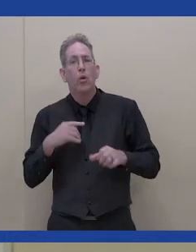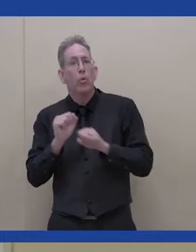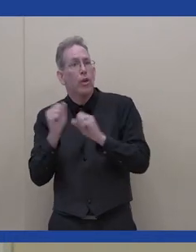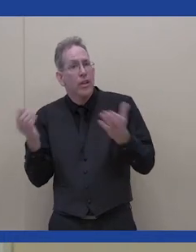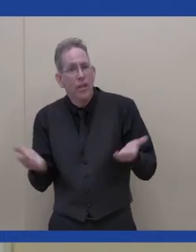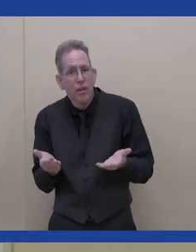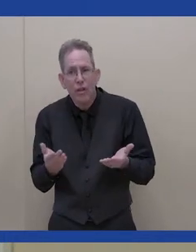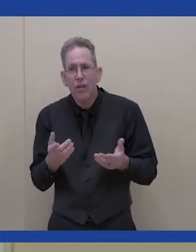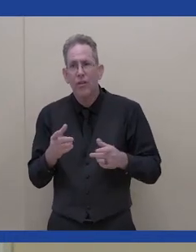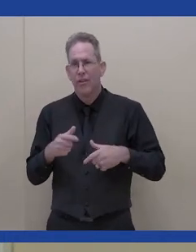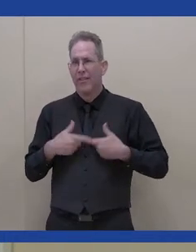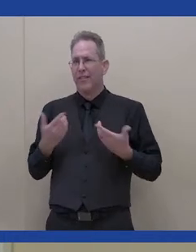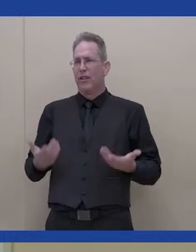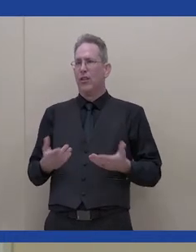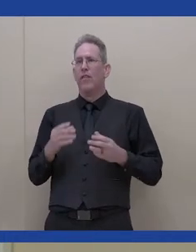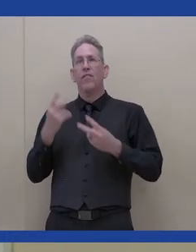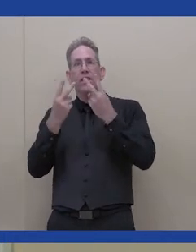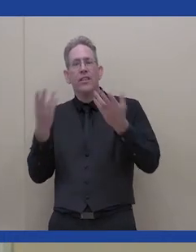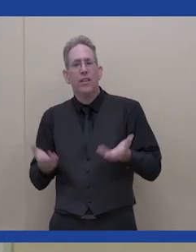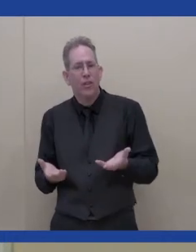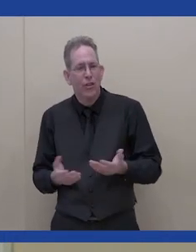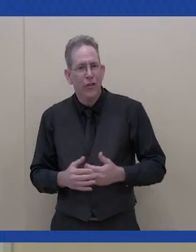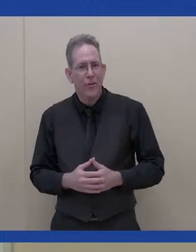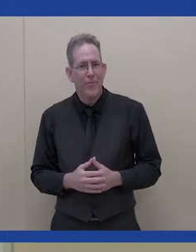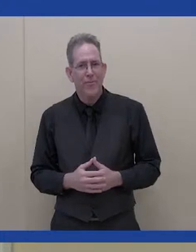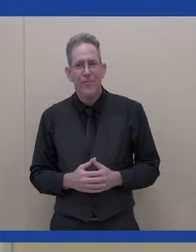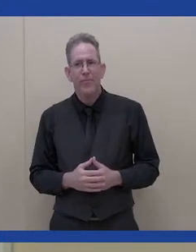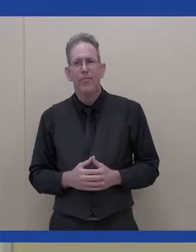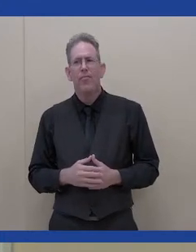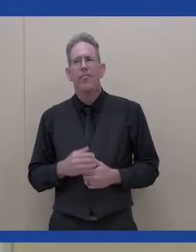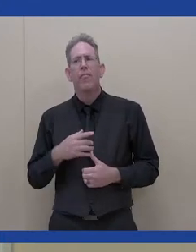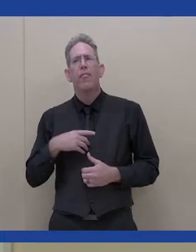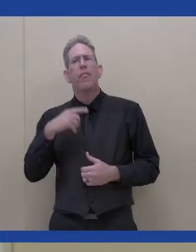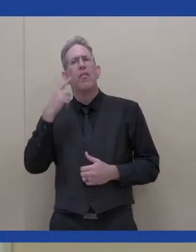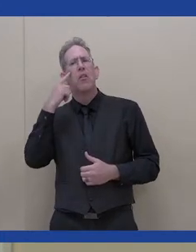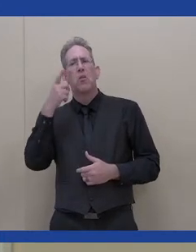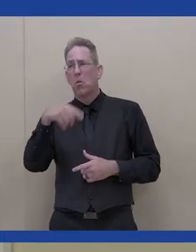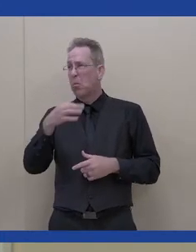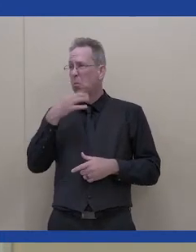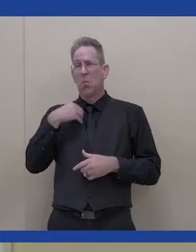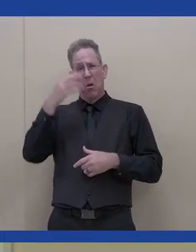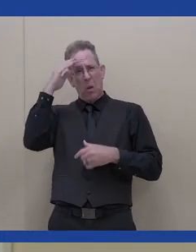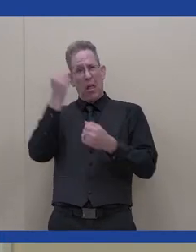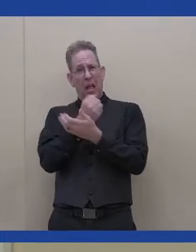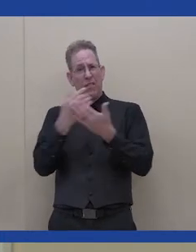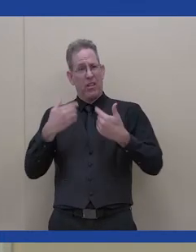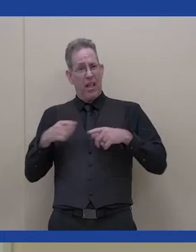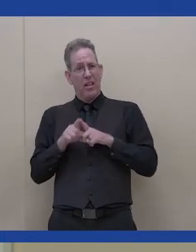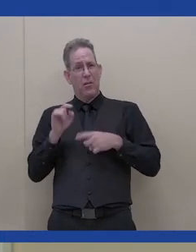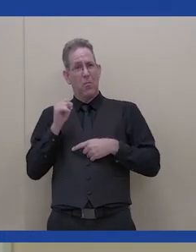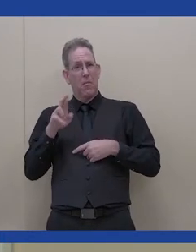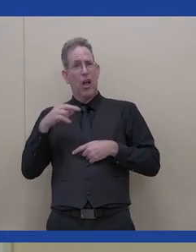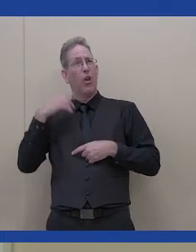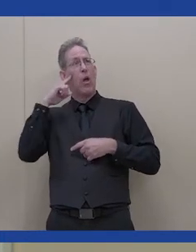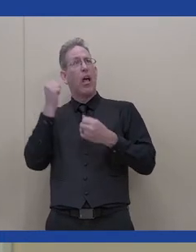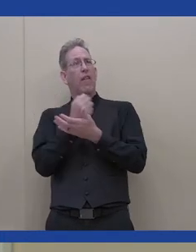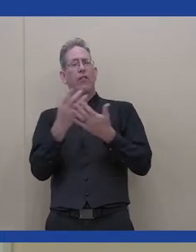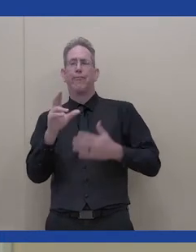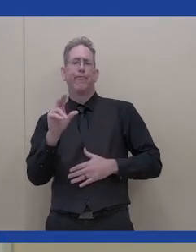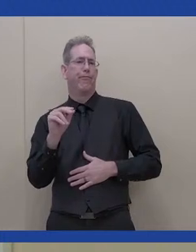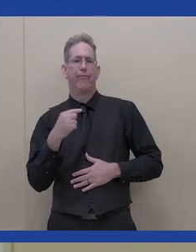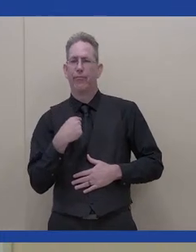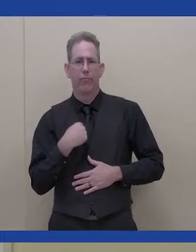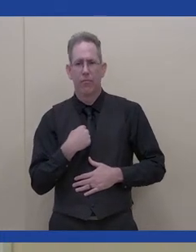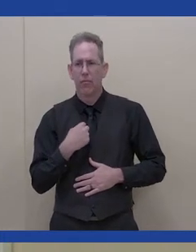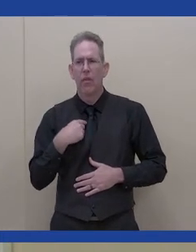had the answers to meet our current moment. I ran because I believe my experience as a community and labor organizer and my ability to bring